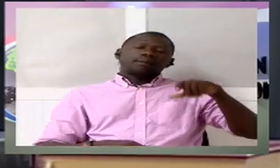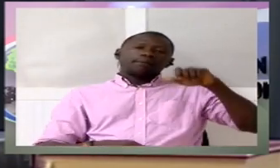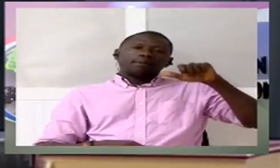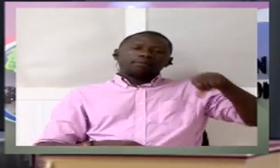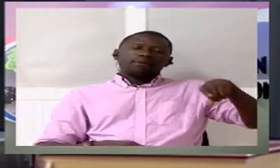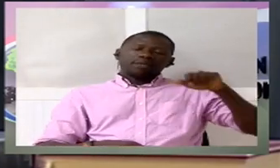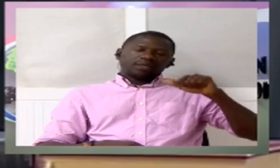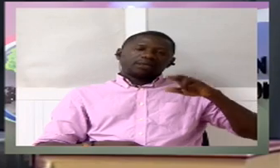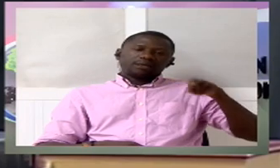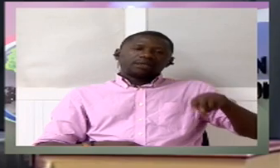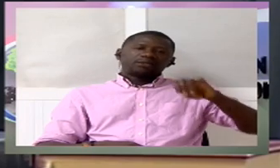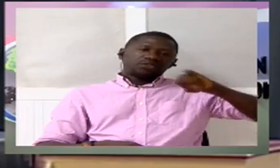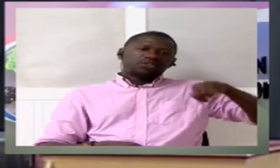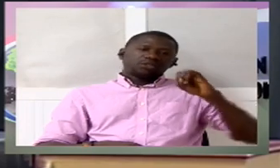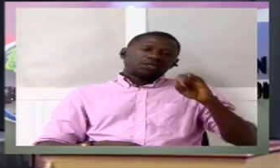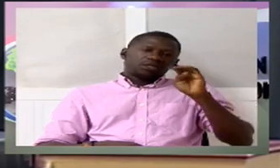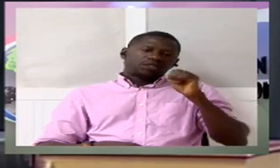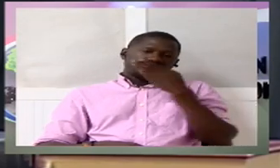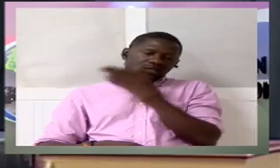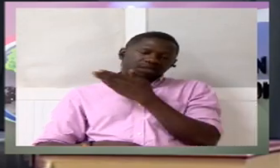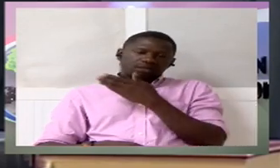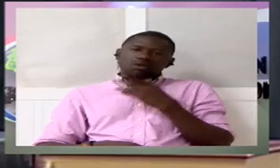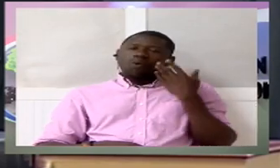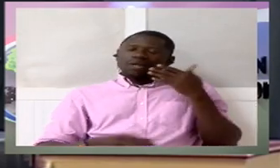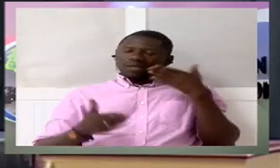there. When I arrived and I asked him,